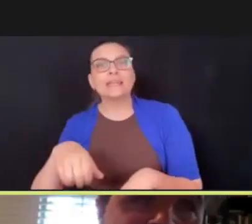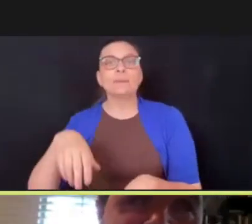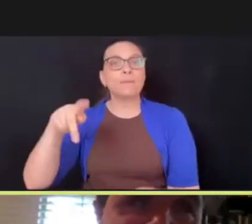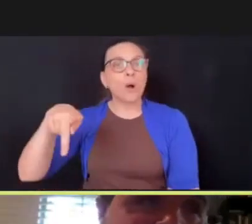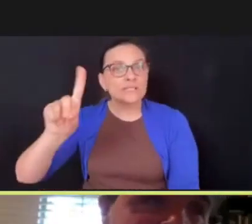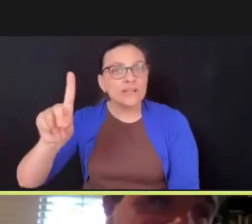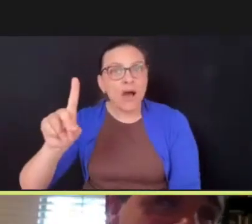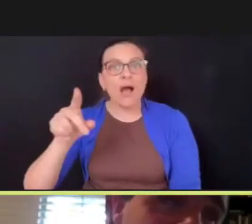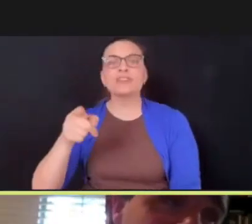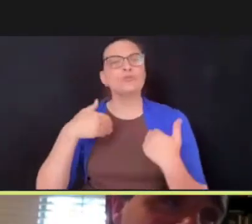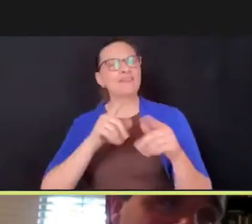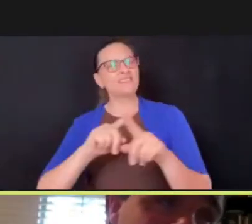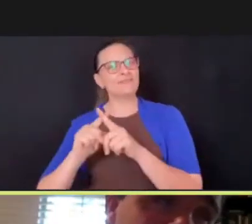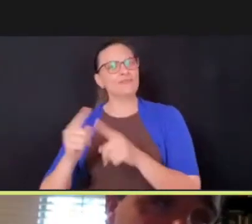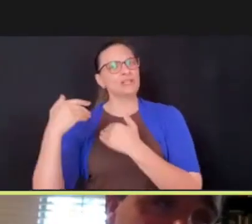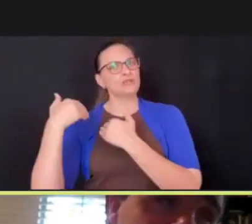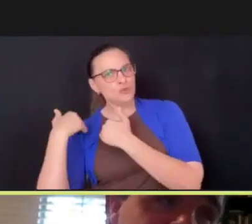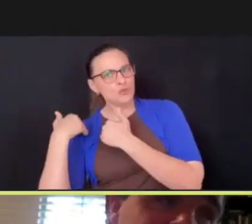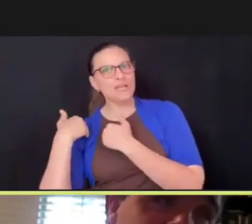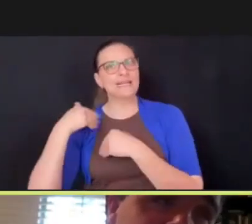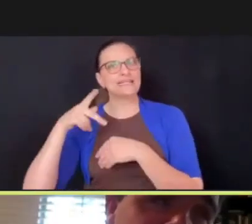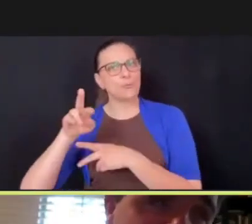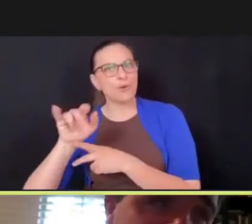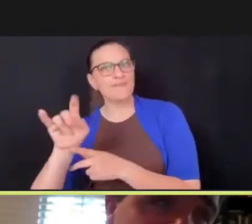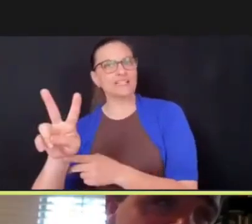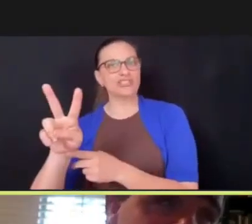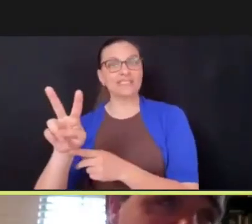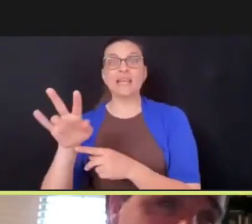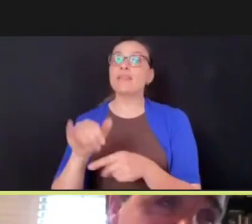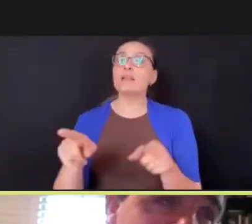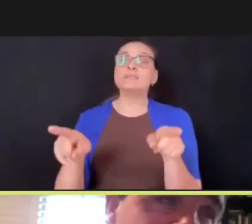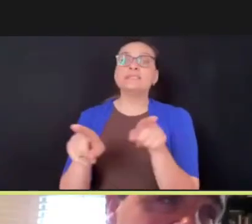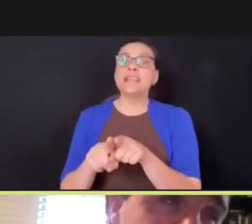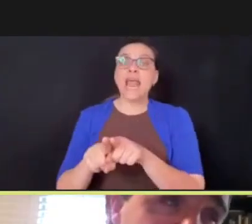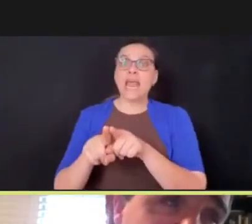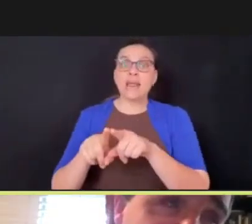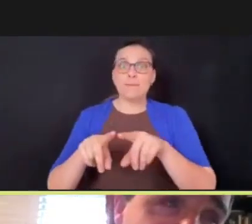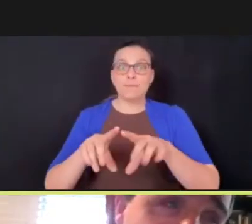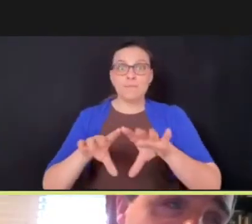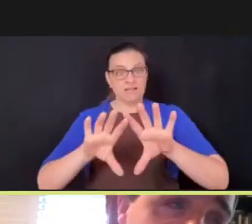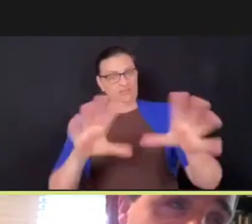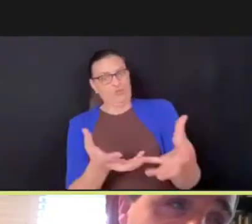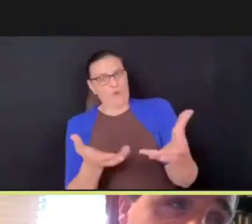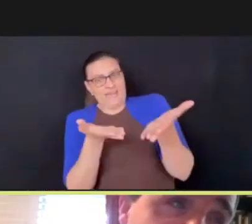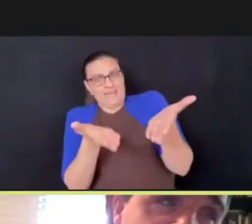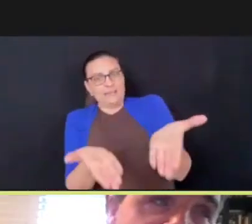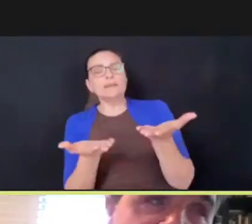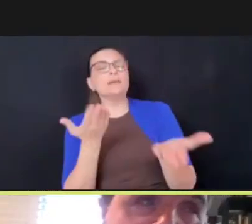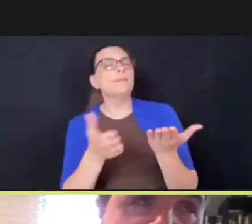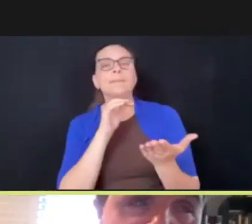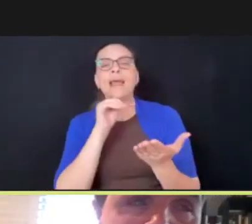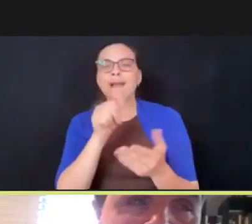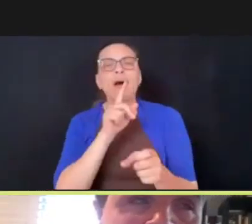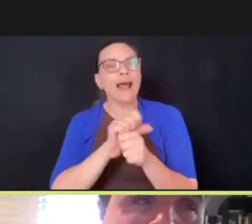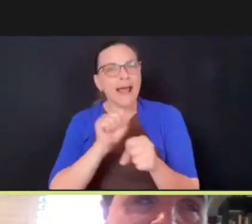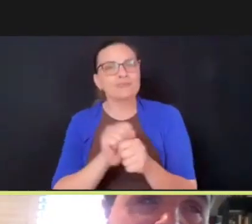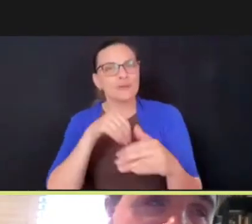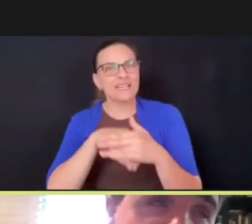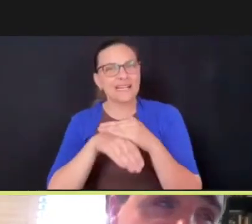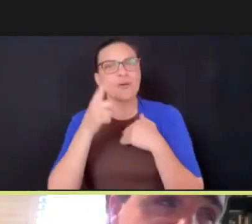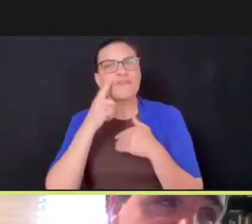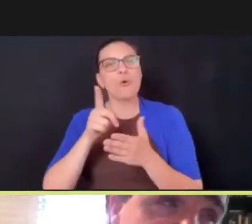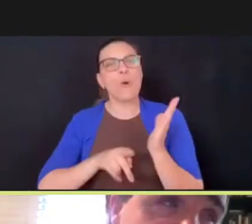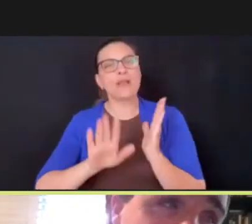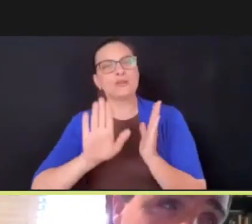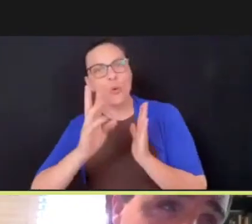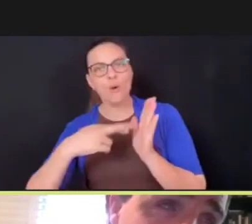privileges, that same suite of things may not actually be accessible at what you need to do at that point. So I wanted to kind of throw